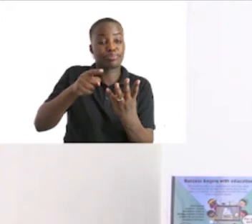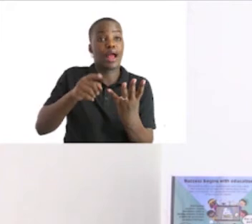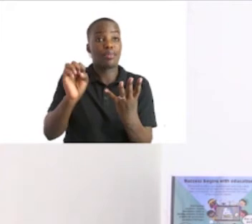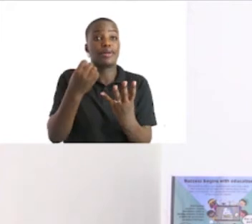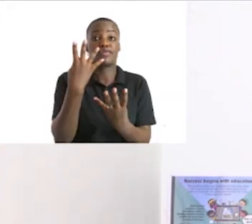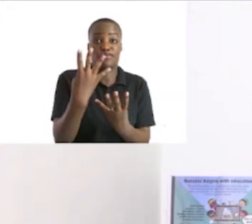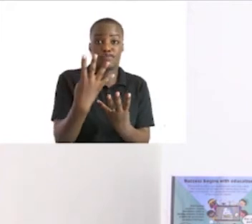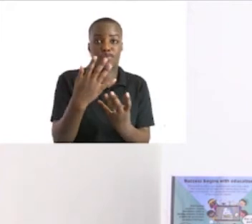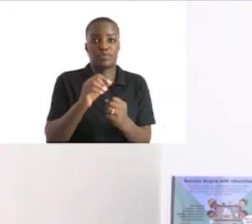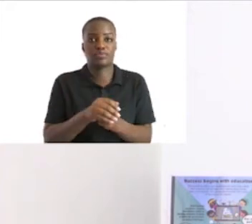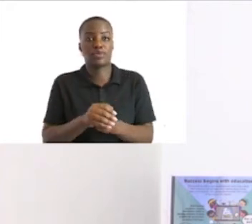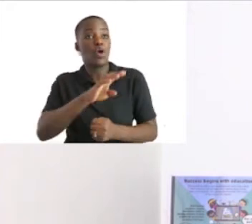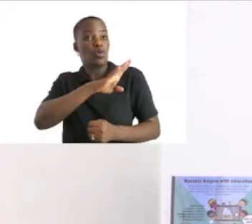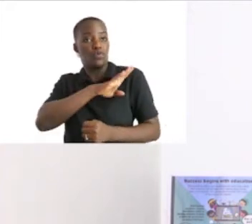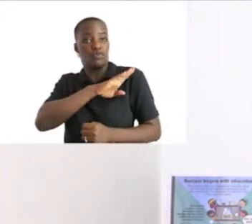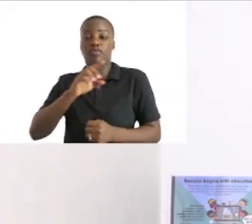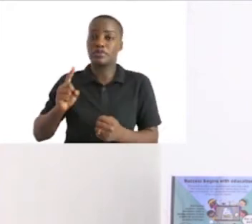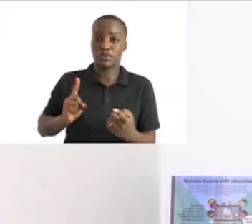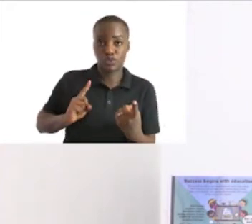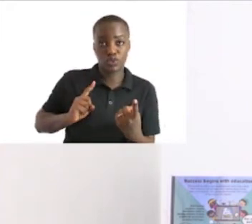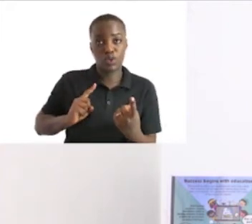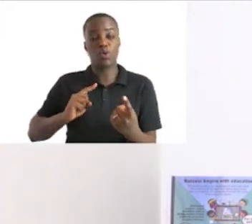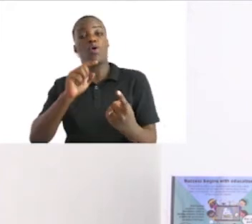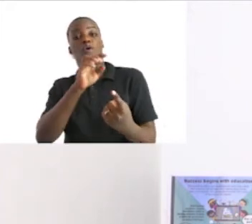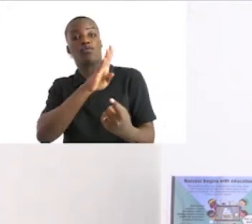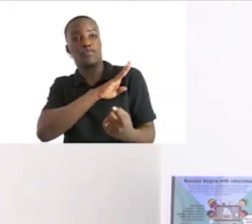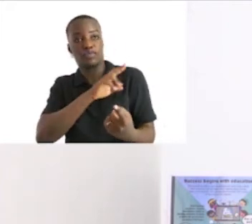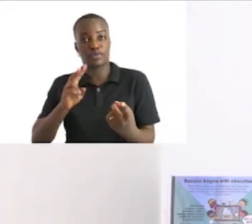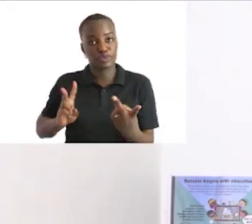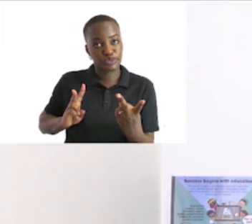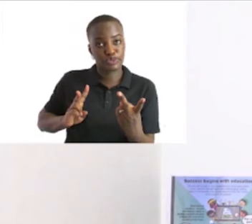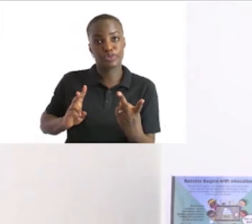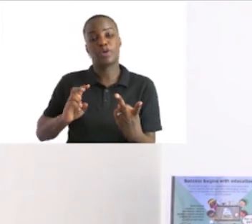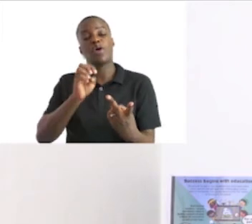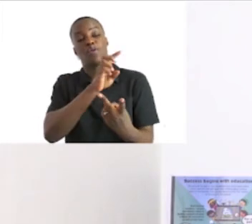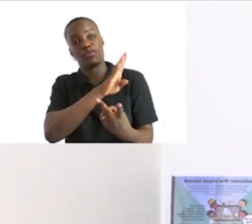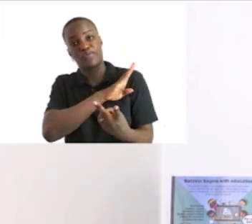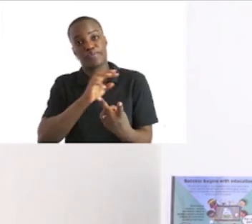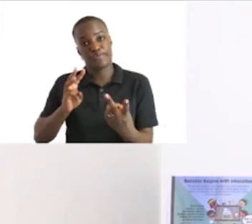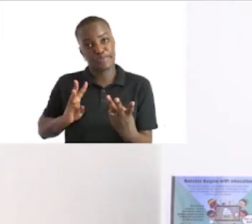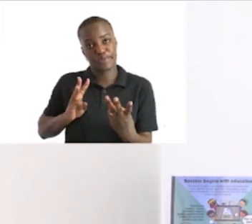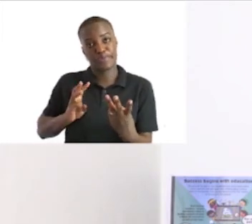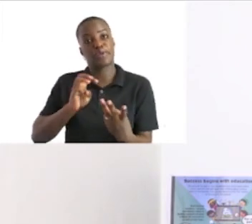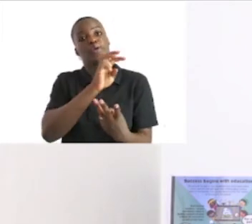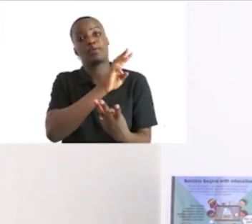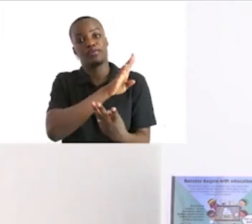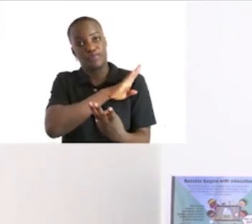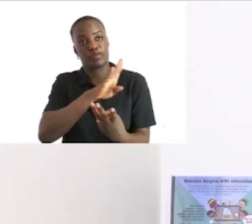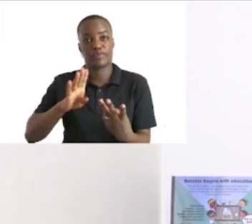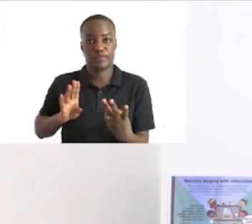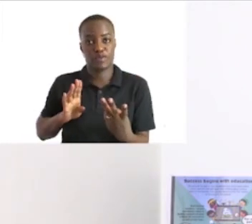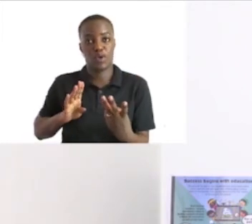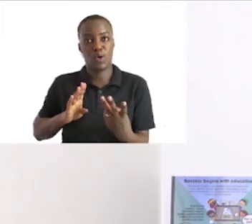go. 41, 42, 43, 44,